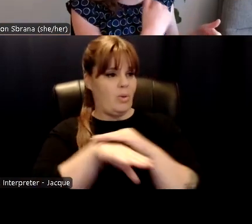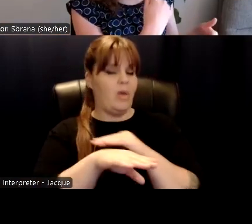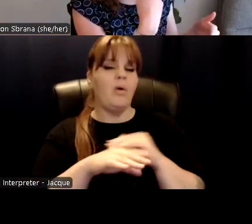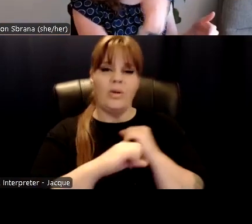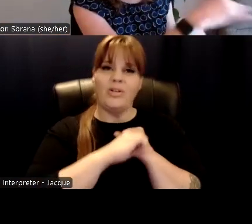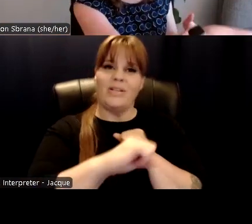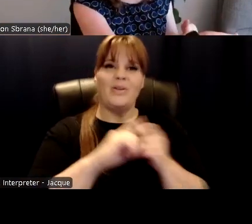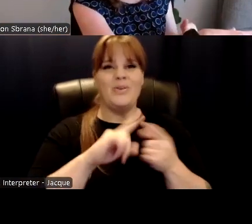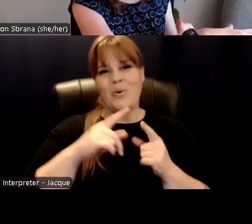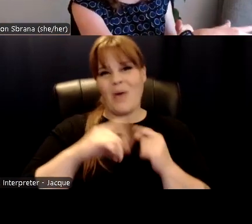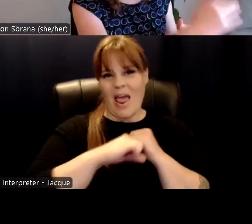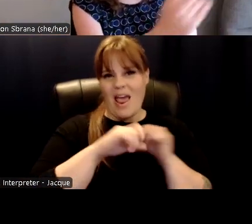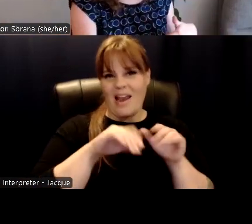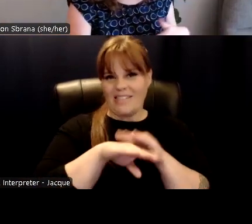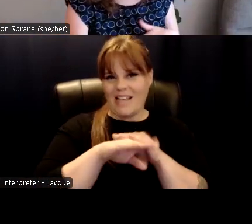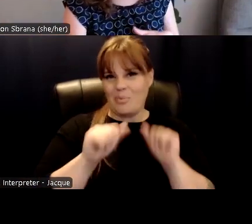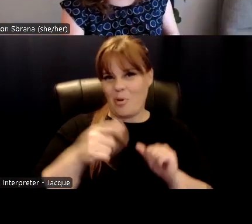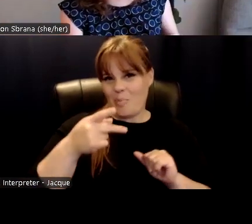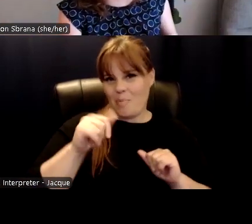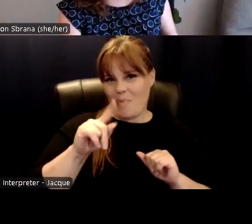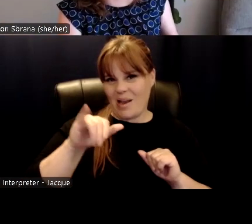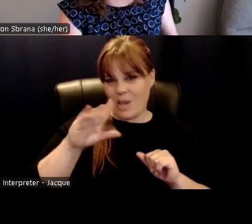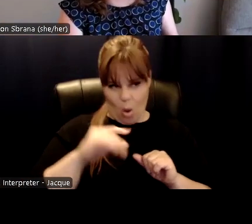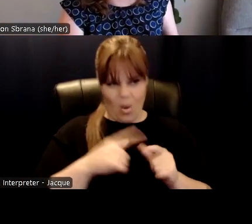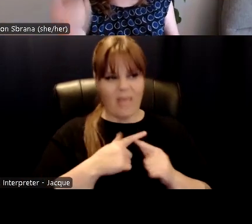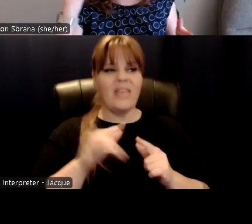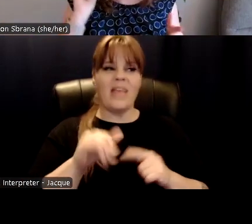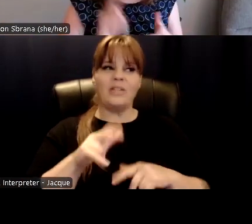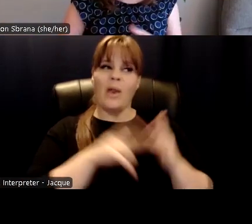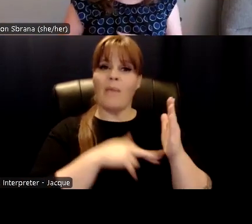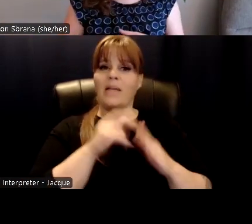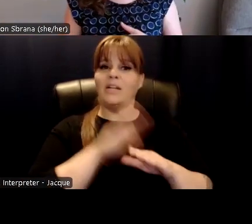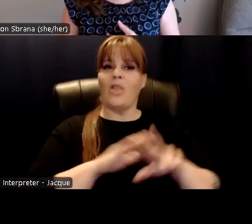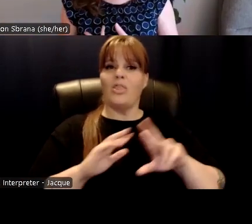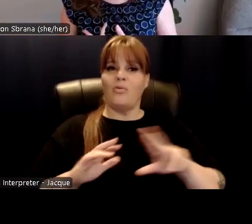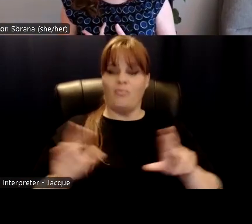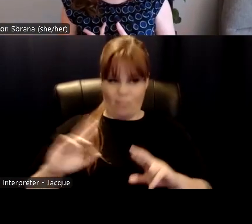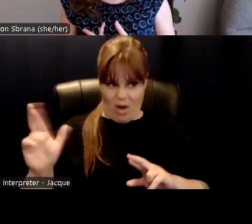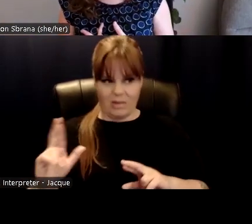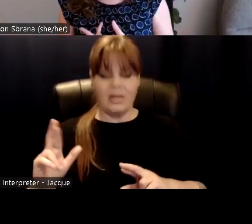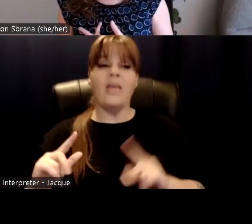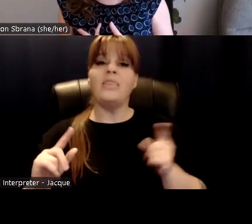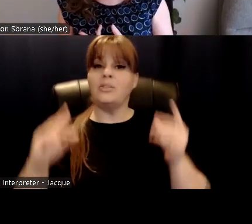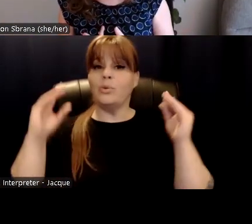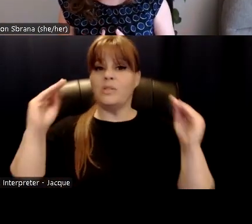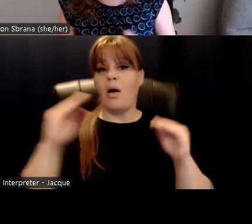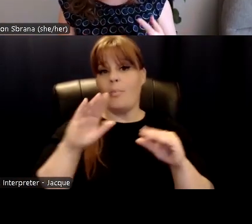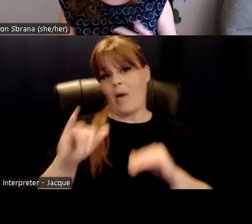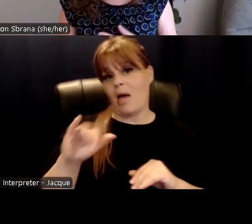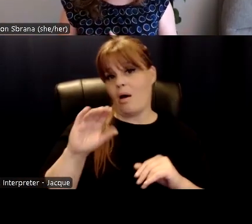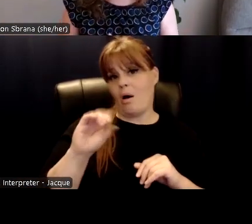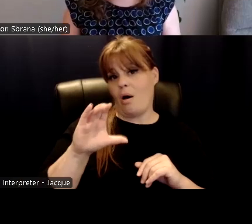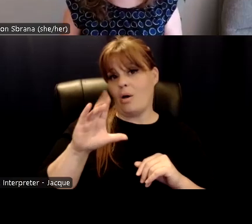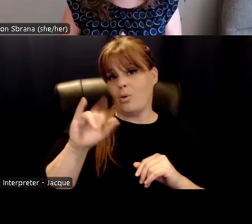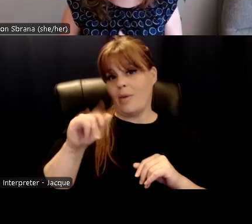accessible patio that had a beautiful view out, and that's what I painted on the right. This class was also taught by an occupational therapist,